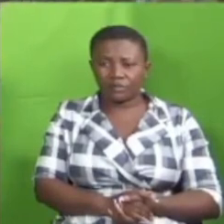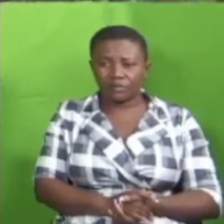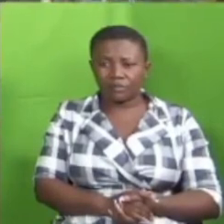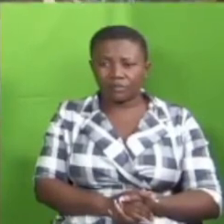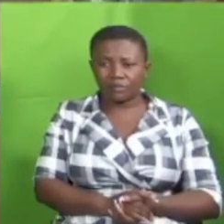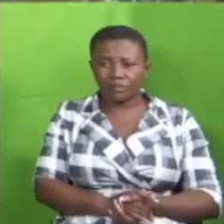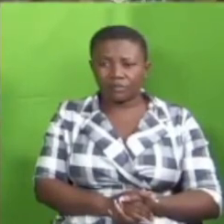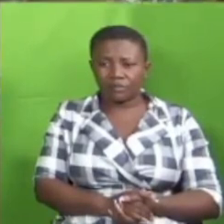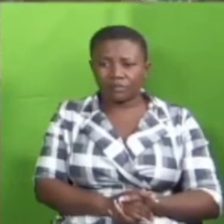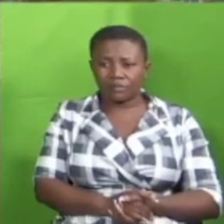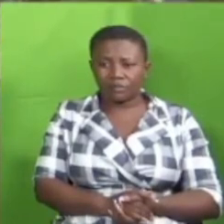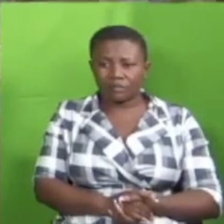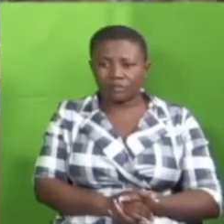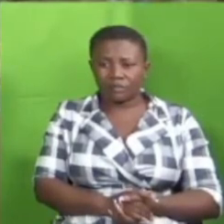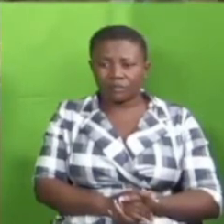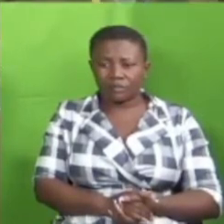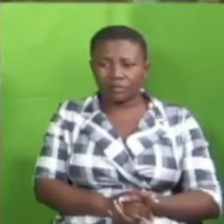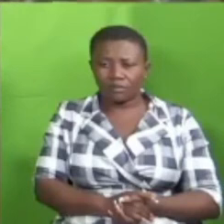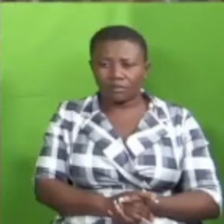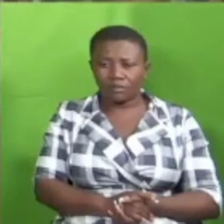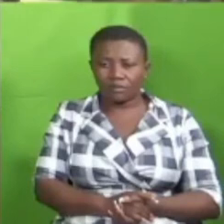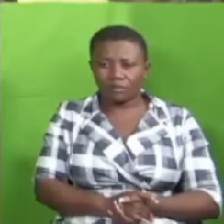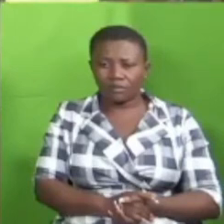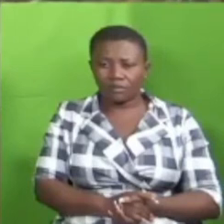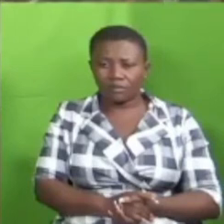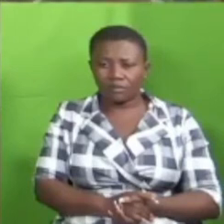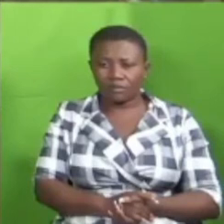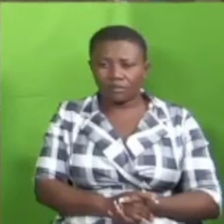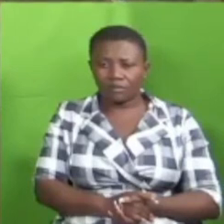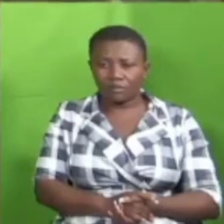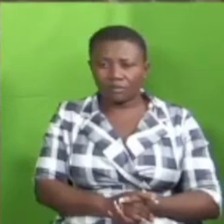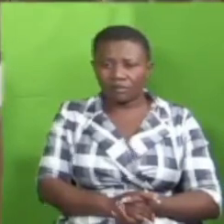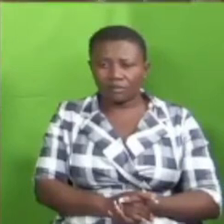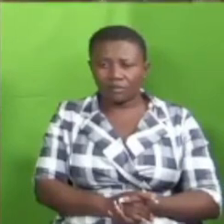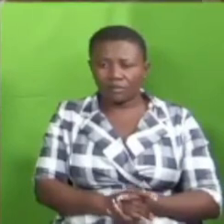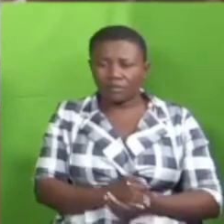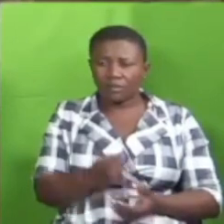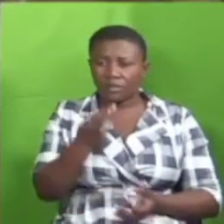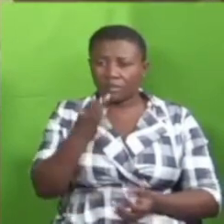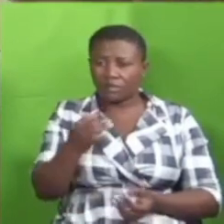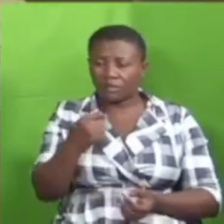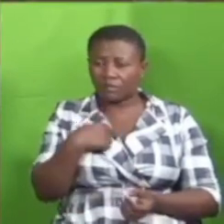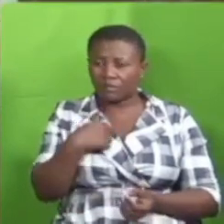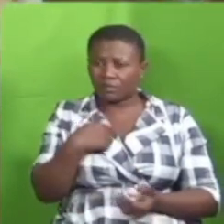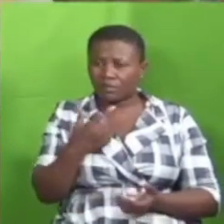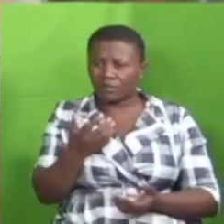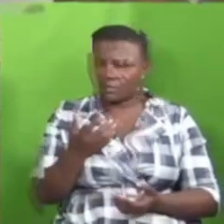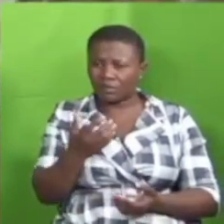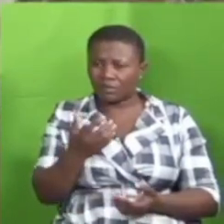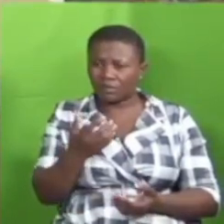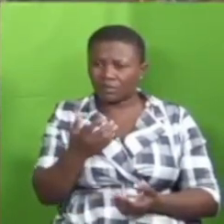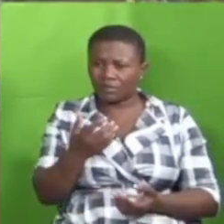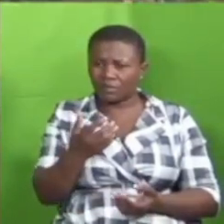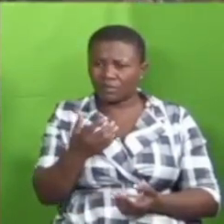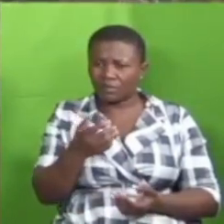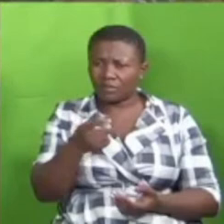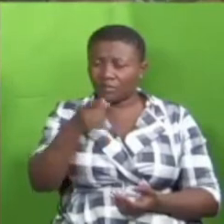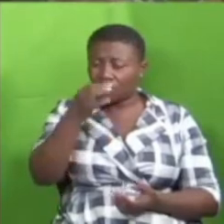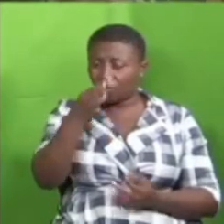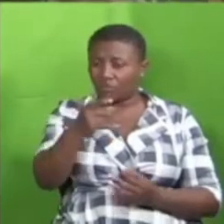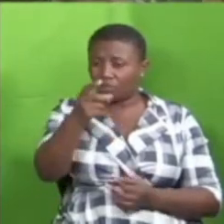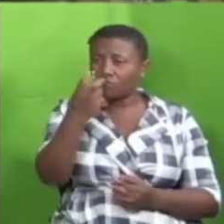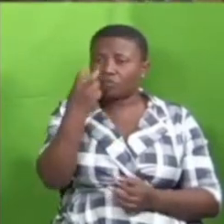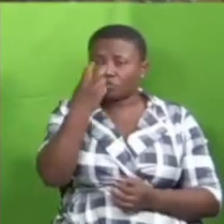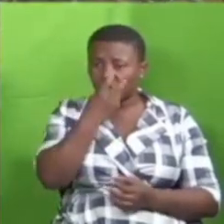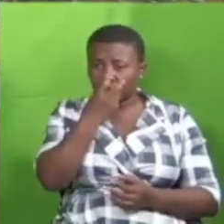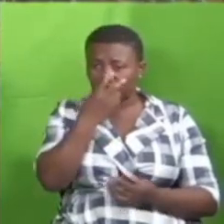So if I'm taking the turn of the Member for Shama, I'll yield for him. No. Okay. If you speak,